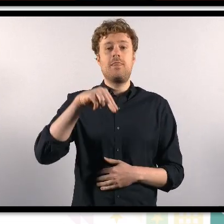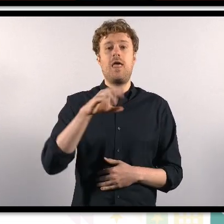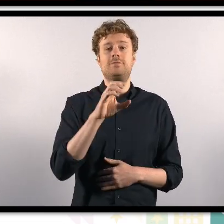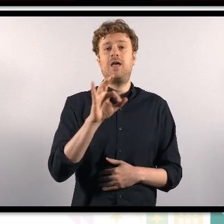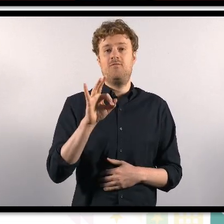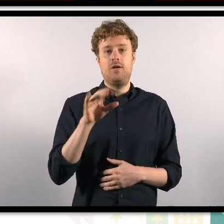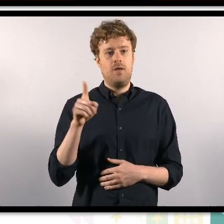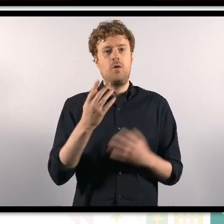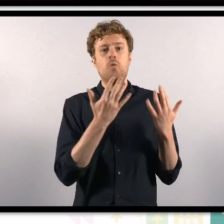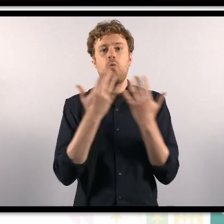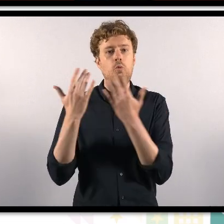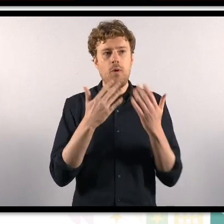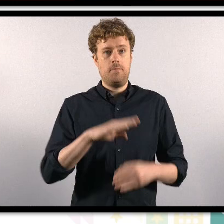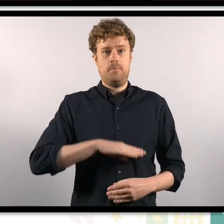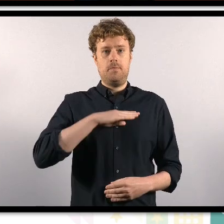going. I